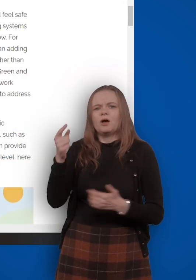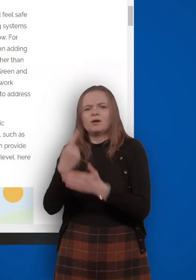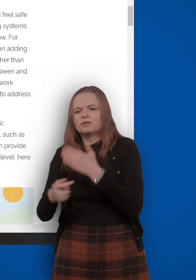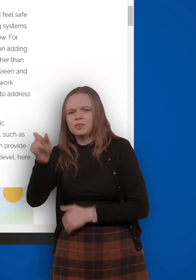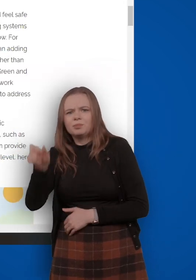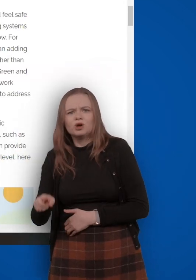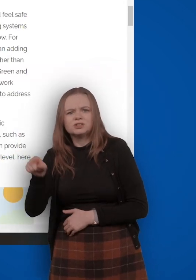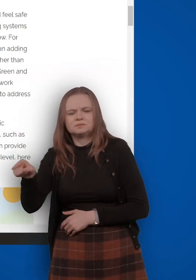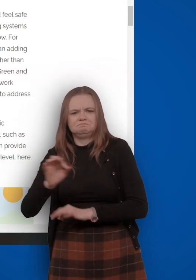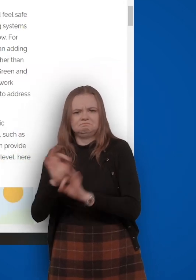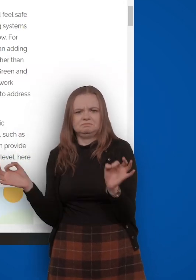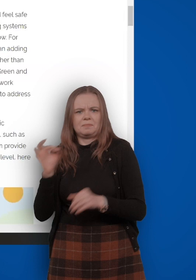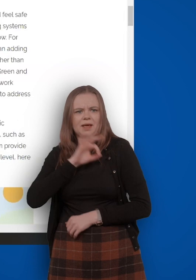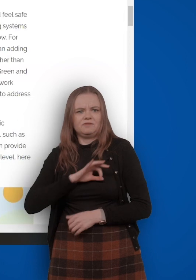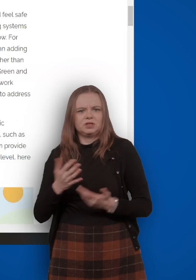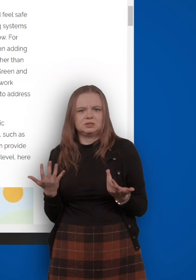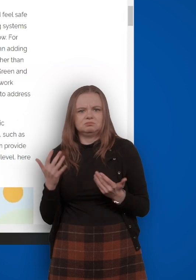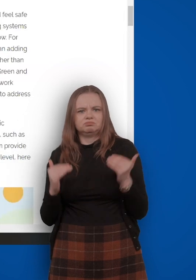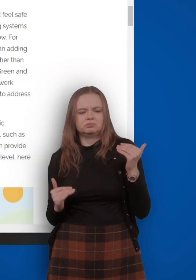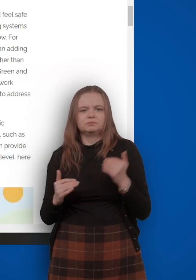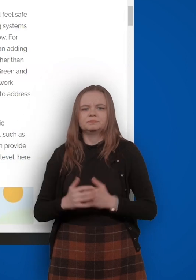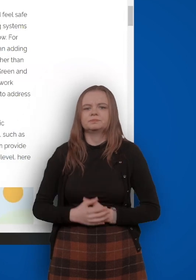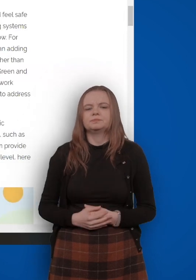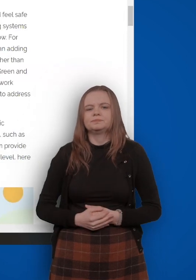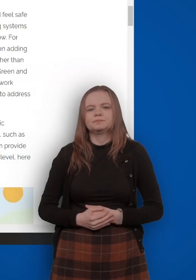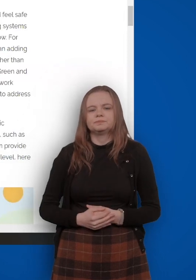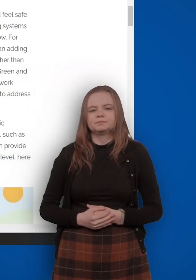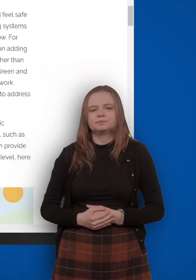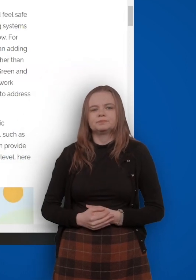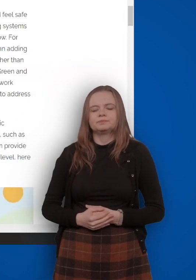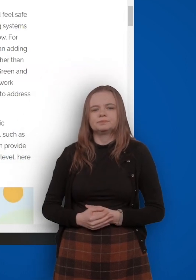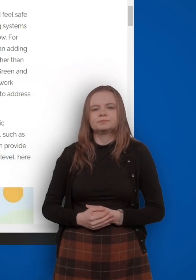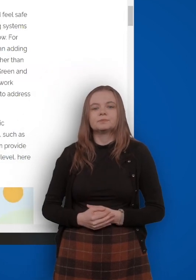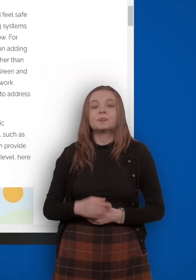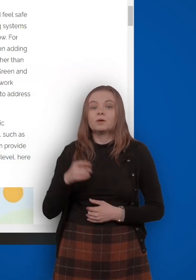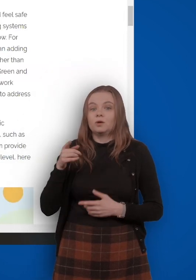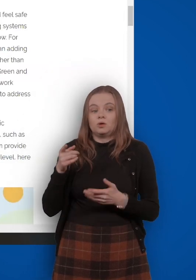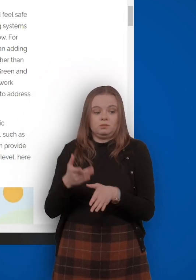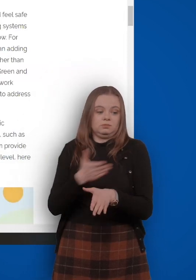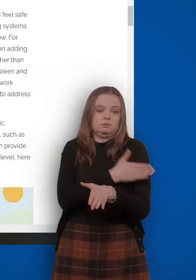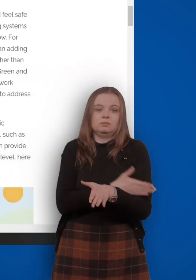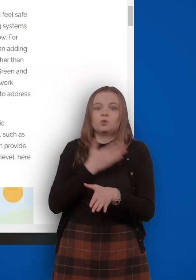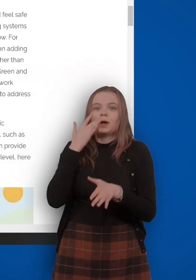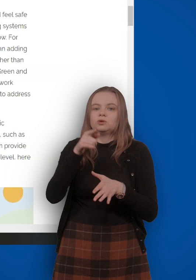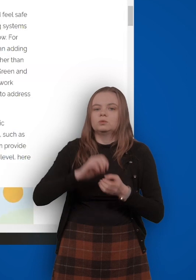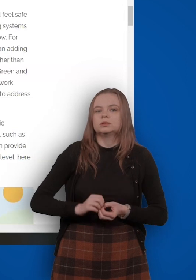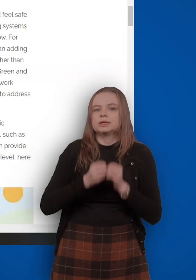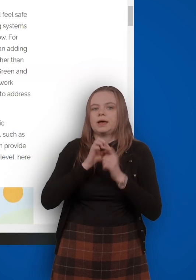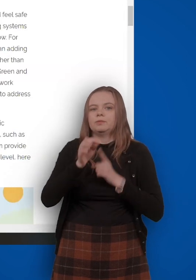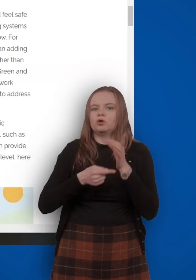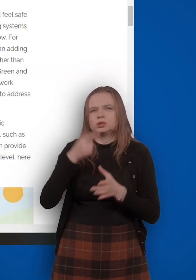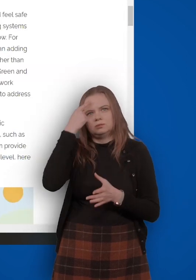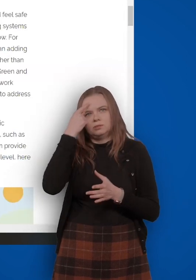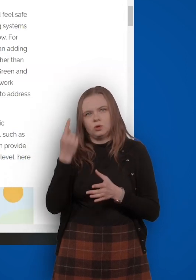might not be benefiting from them. So building it into a project at the design phase where you're deciding who is going to